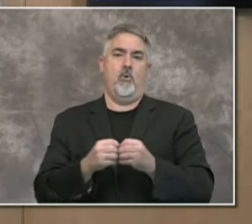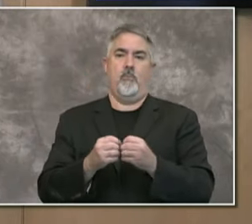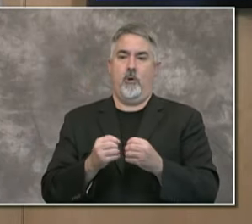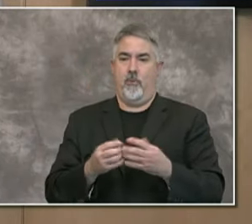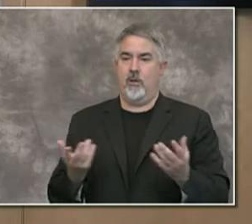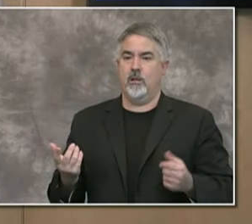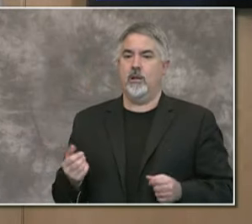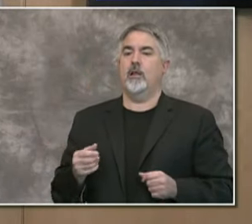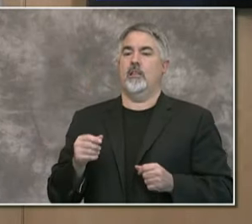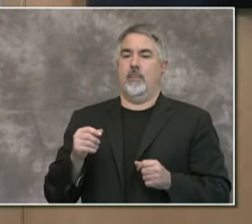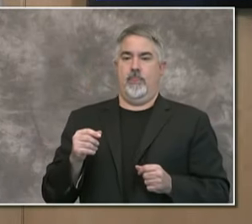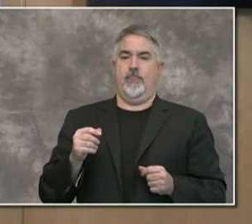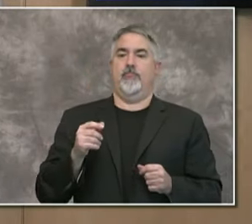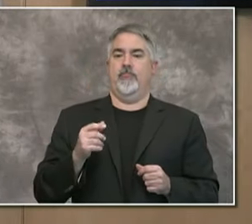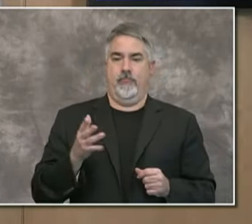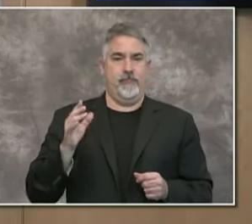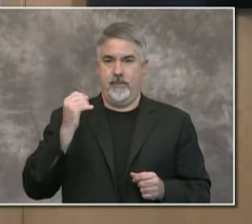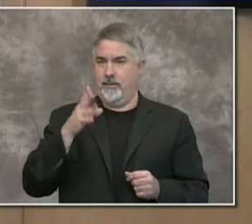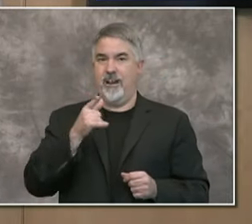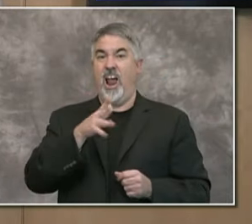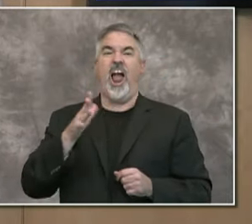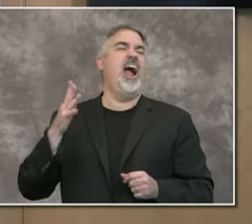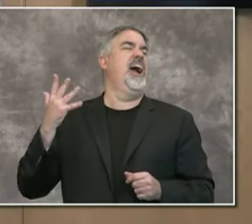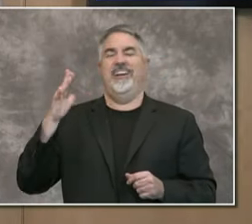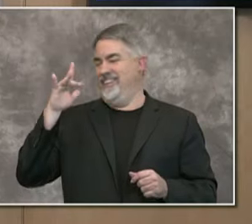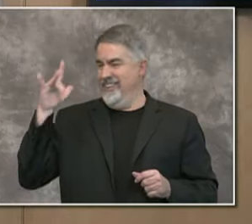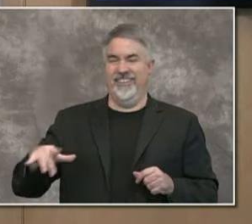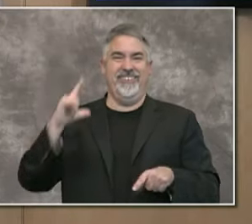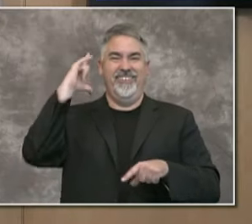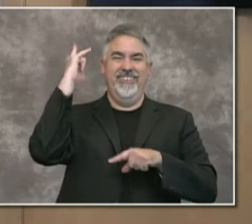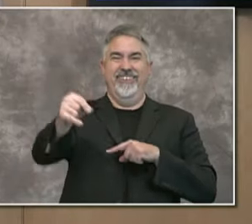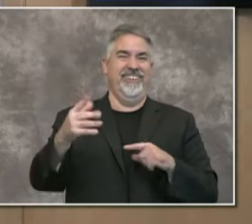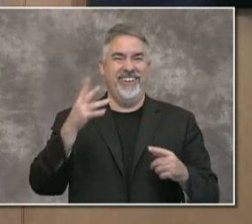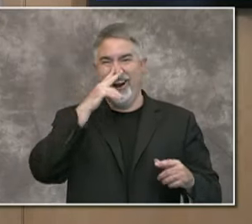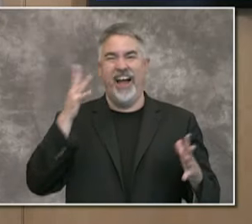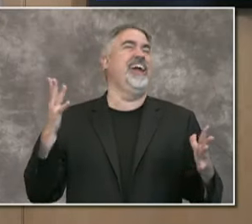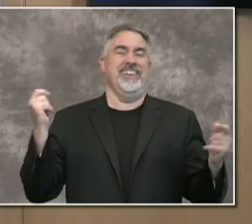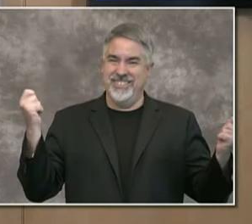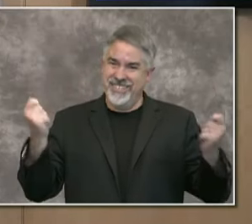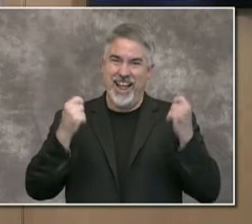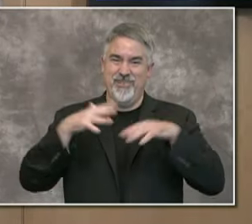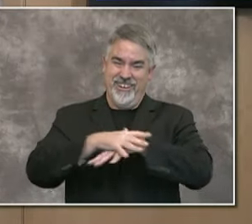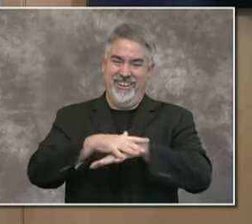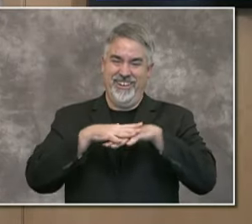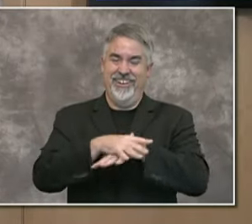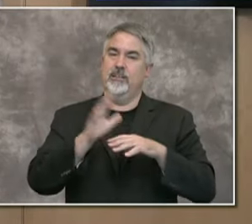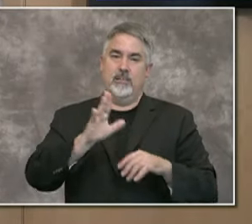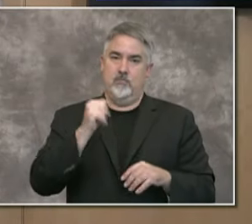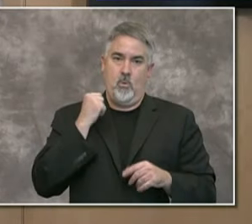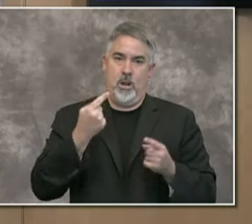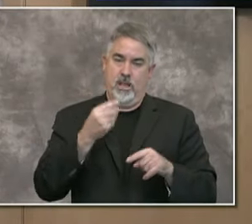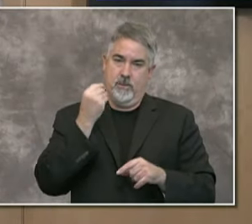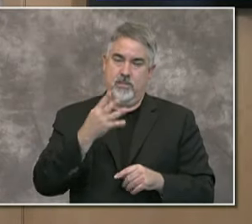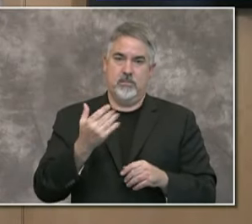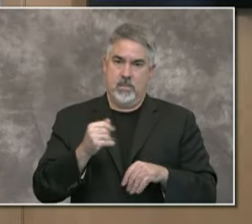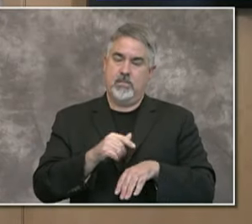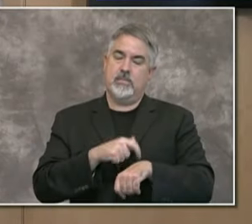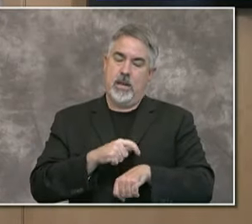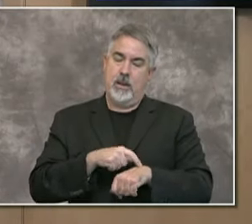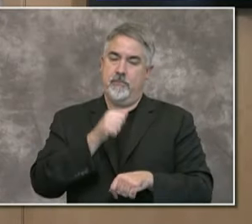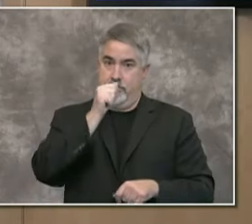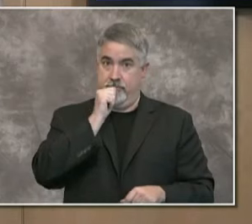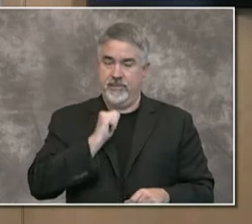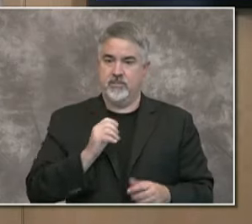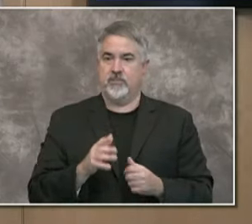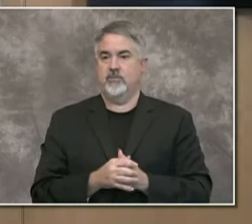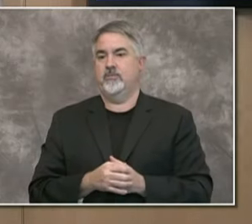we have right now in limiting the spread, the more success we have right now in increasing the capacity of our healthcare system, those are the things that will